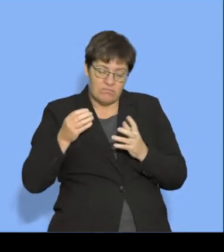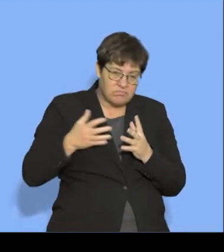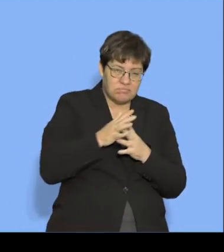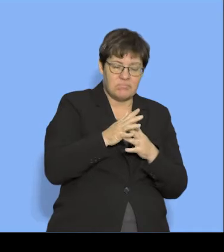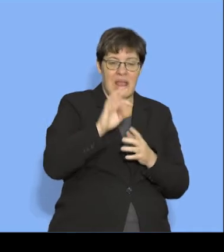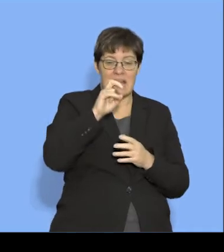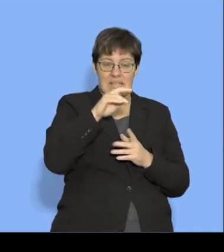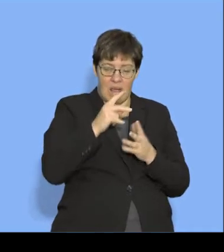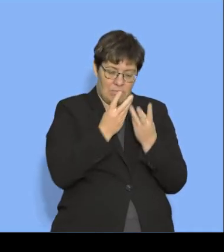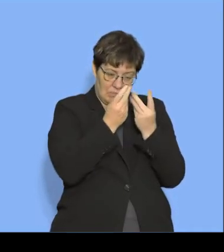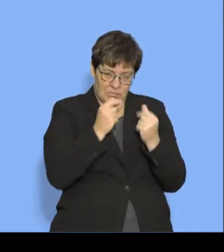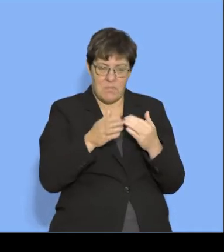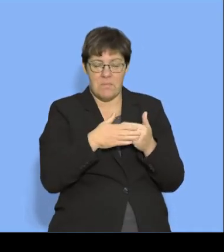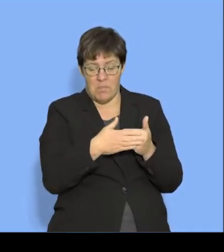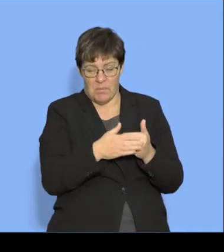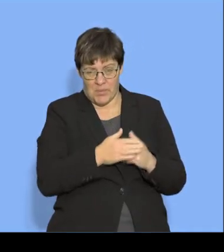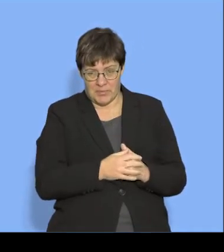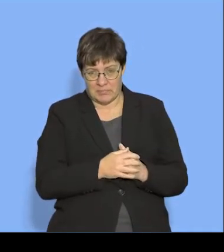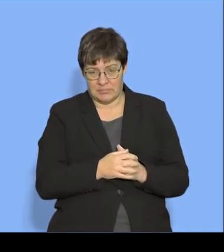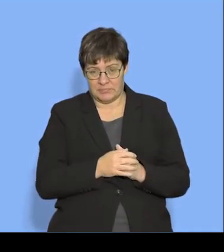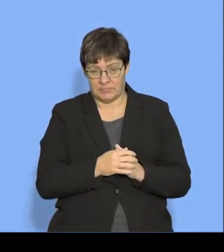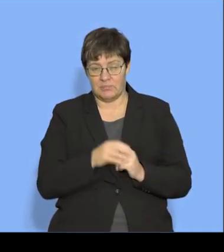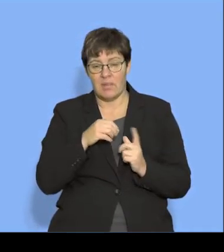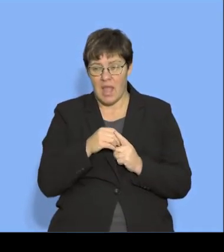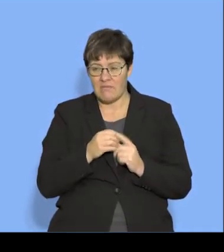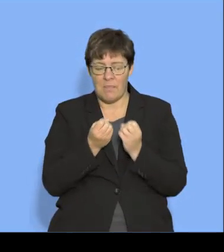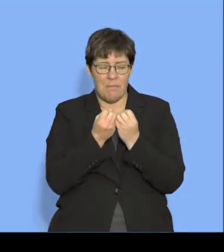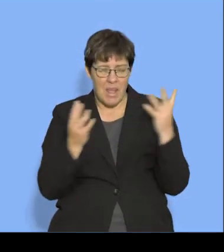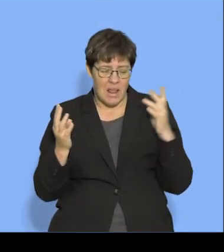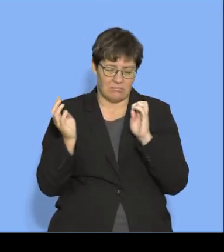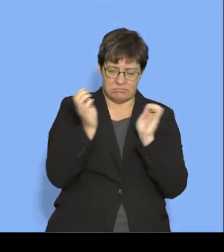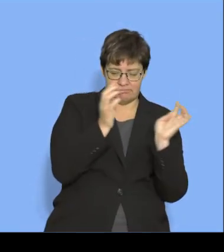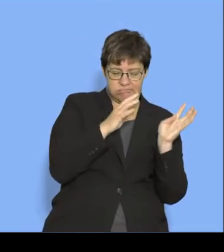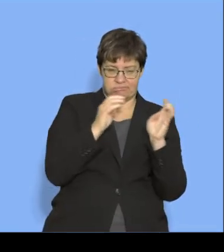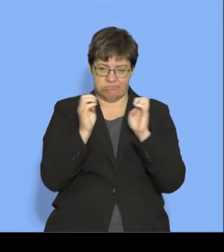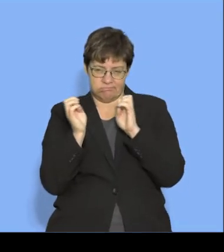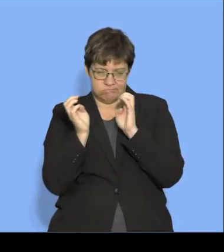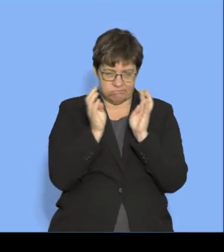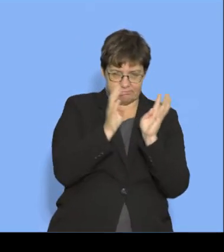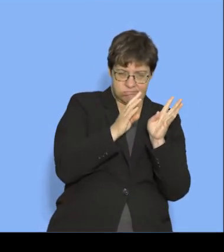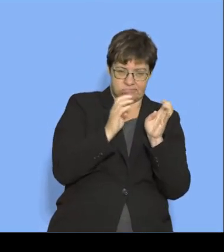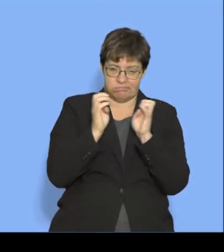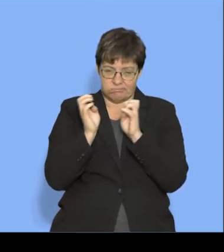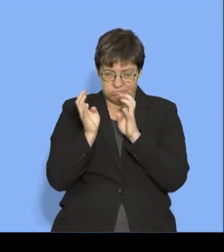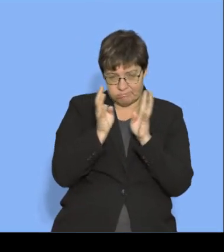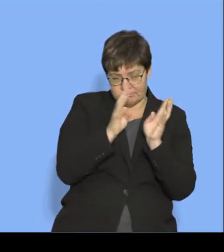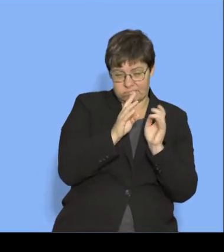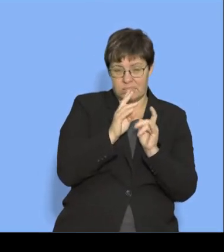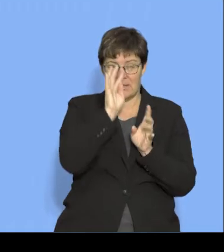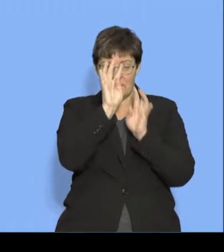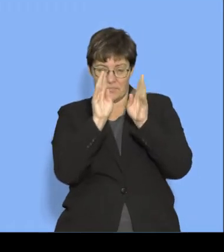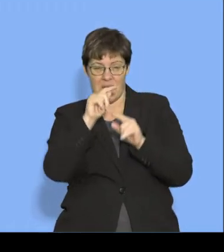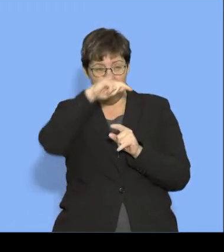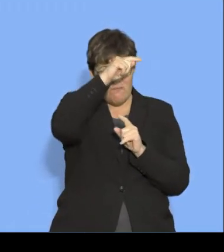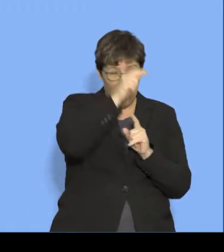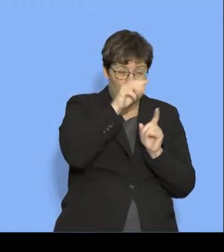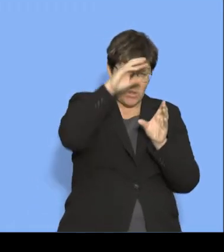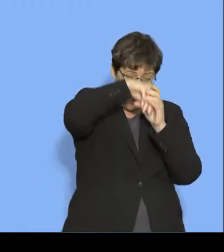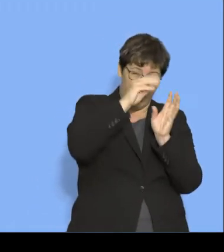activity. The inner walls of the small intestine have millions of finger-like projections called villi. So on these